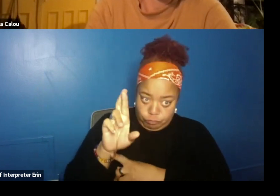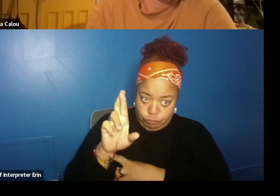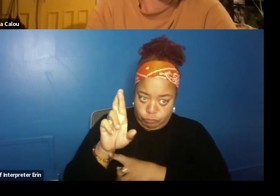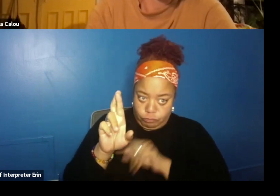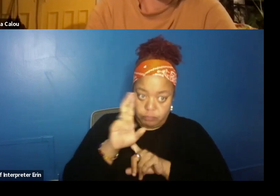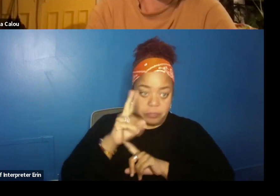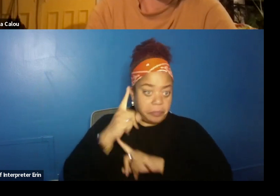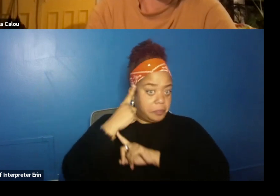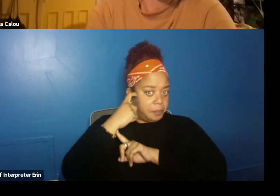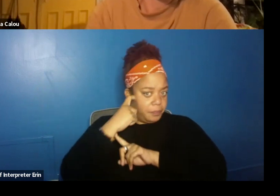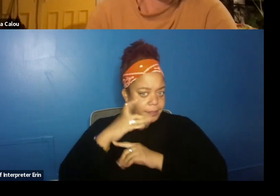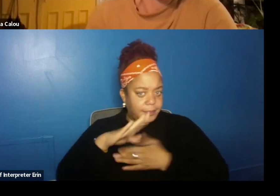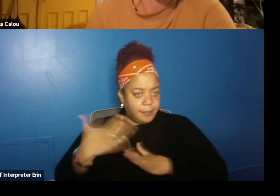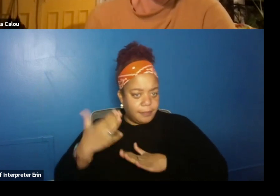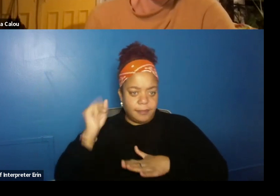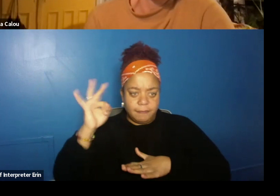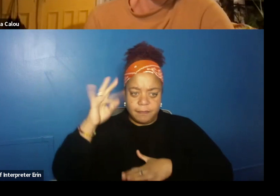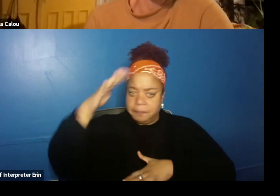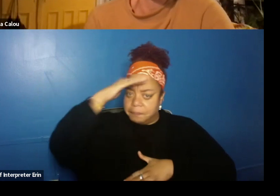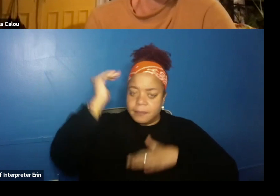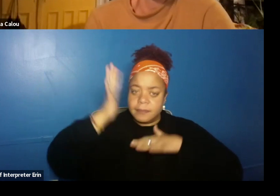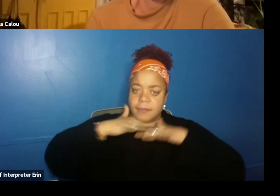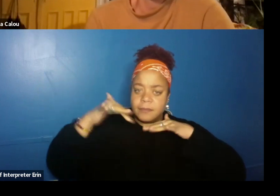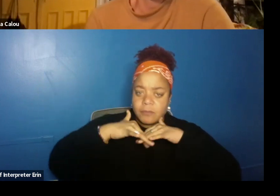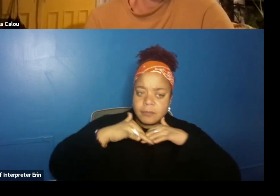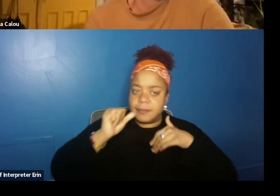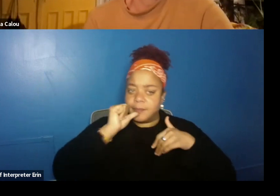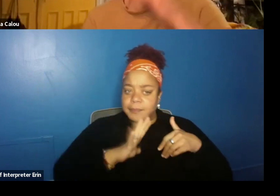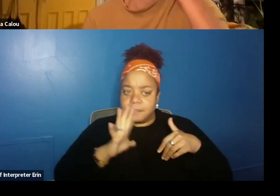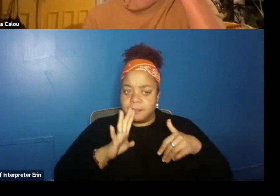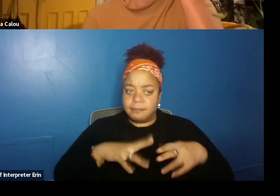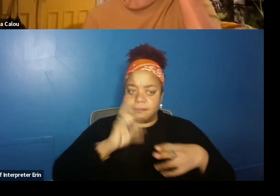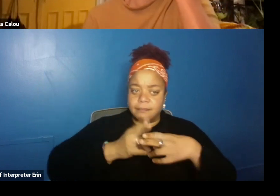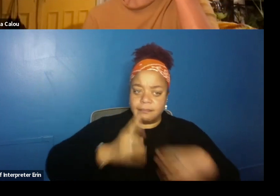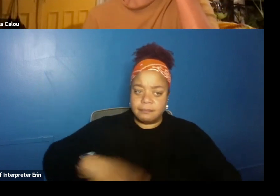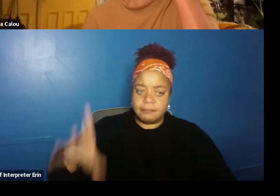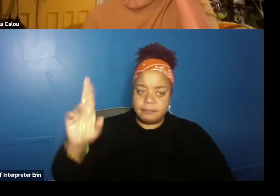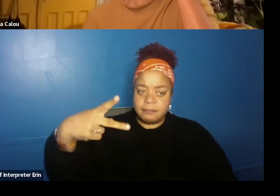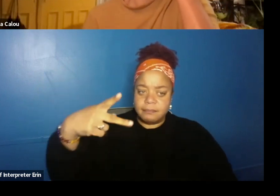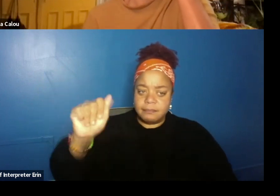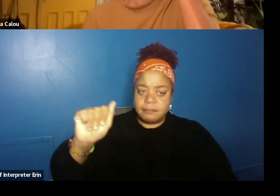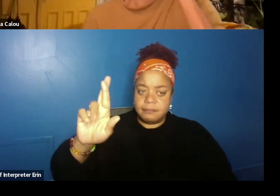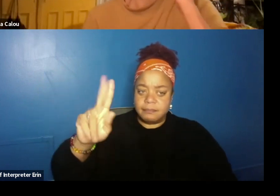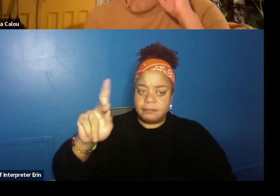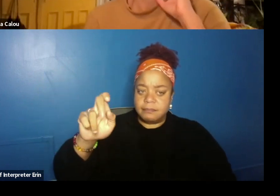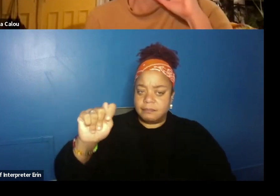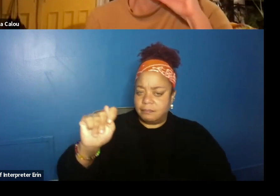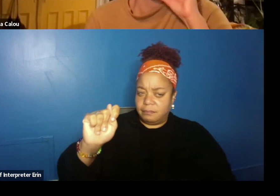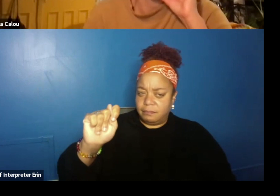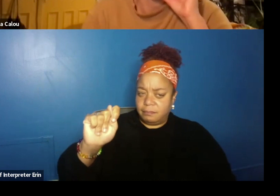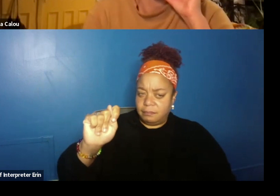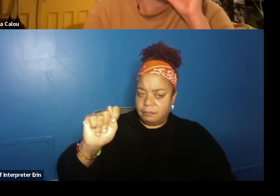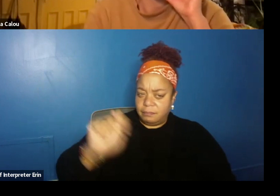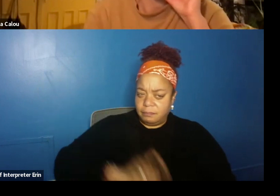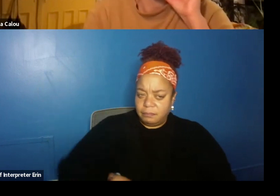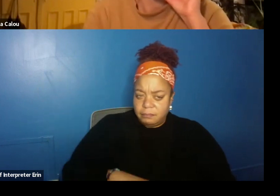woman named Regis Korchinski-Paquette, that the country that I live in didn't apprehend,